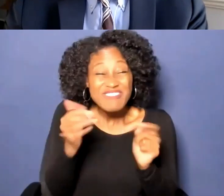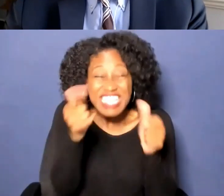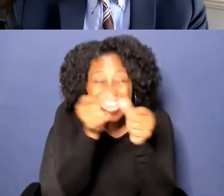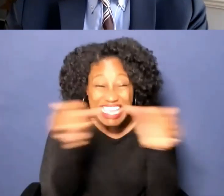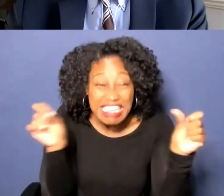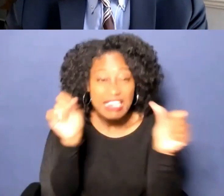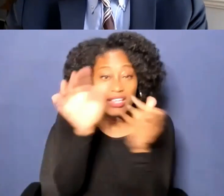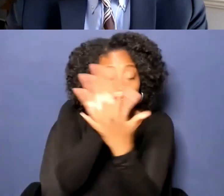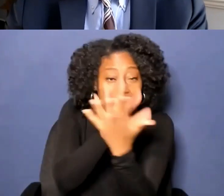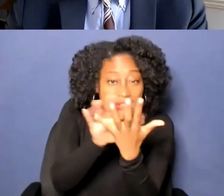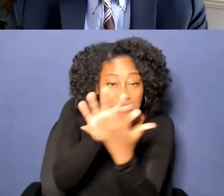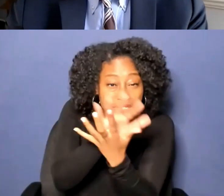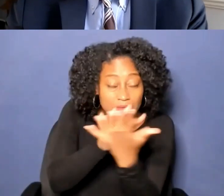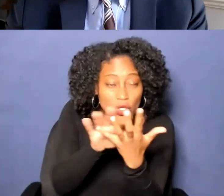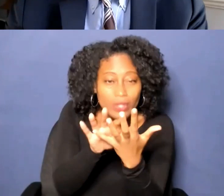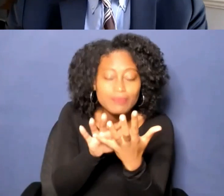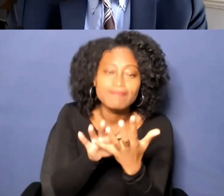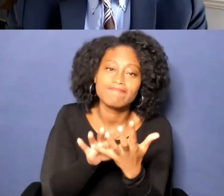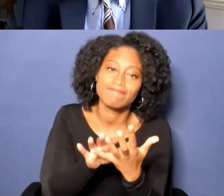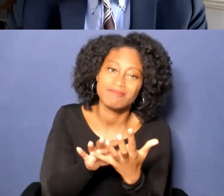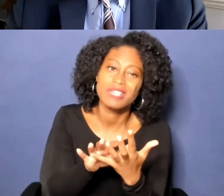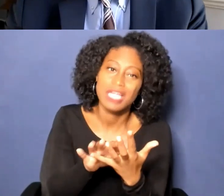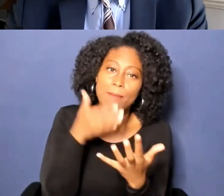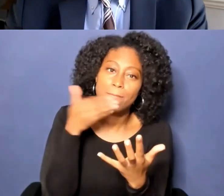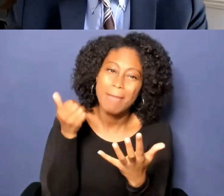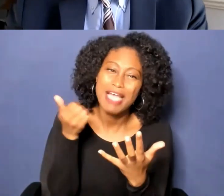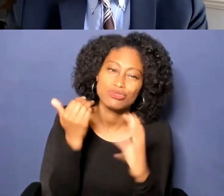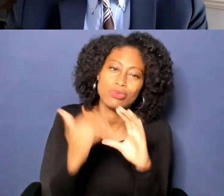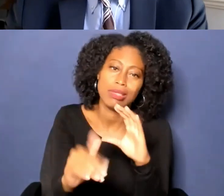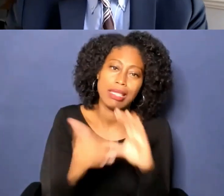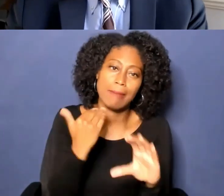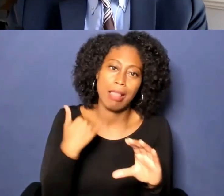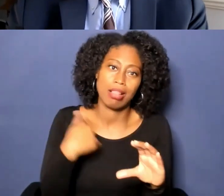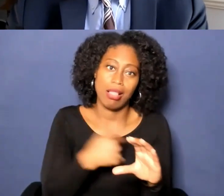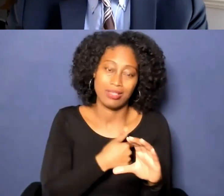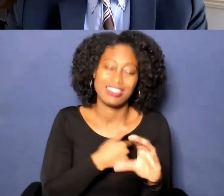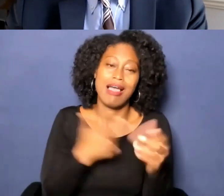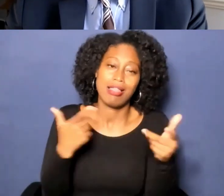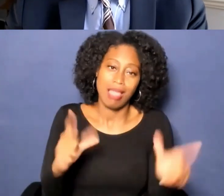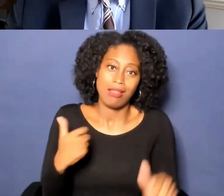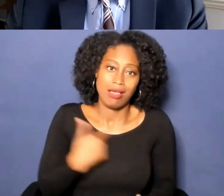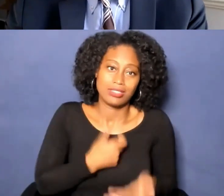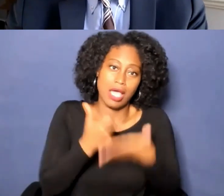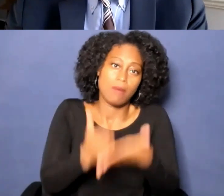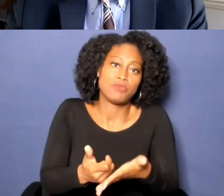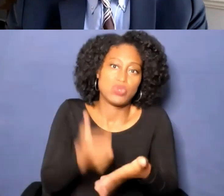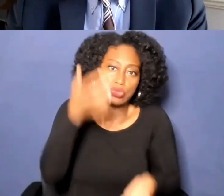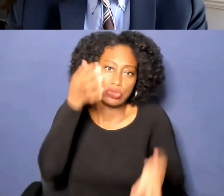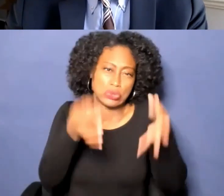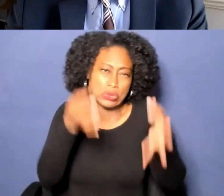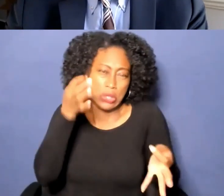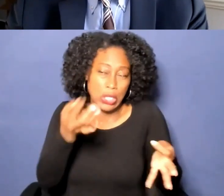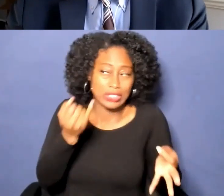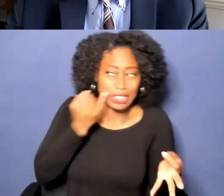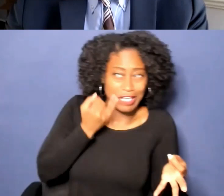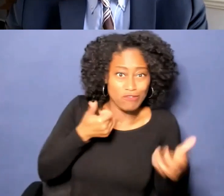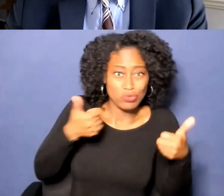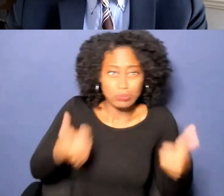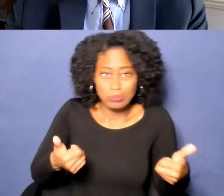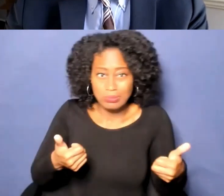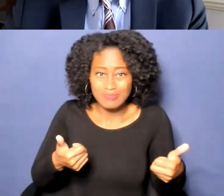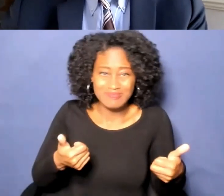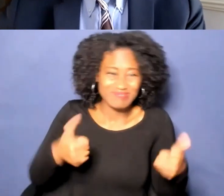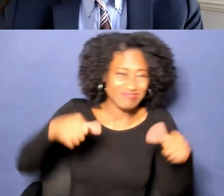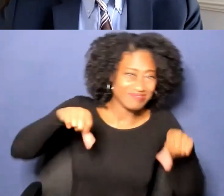program and, you know, George and I will confer and you know, and similarly,